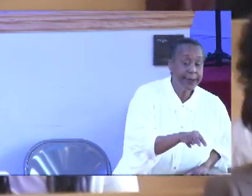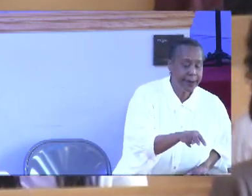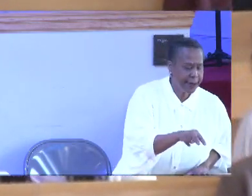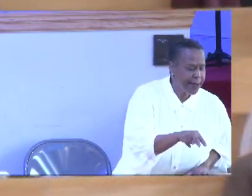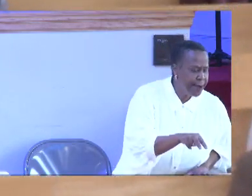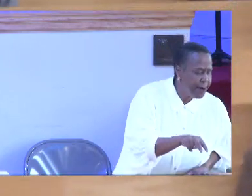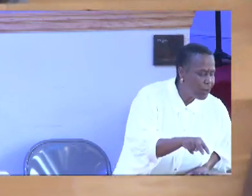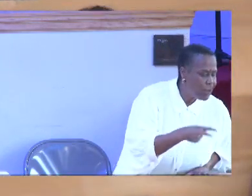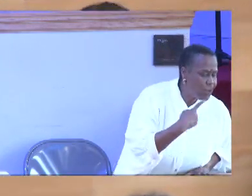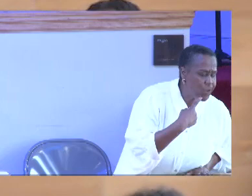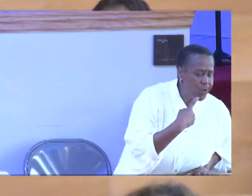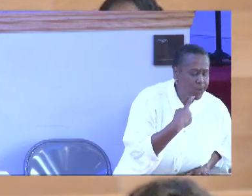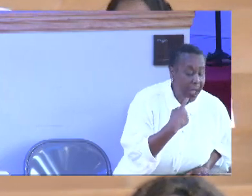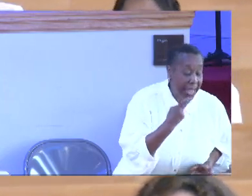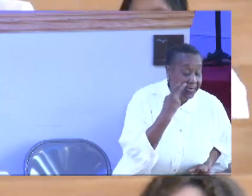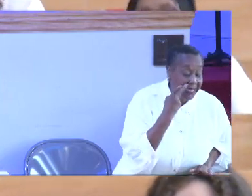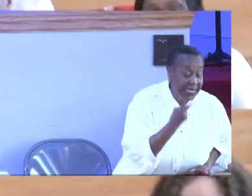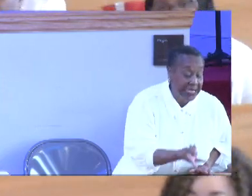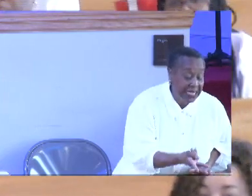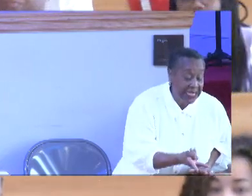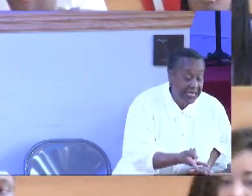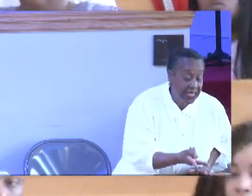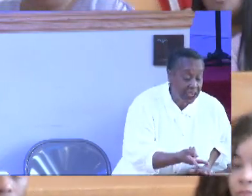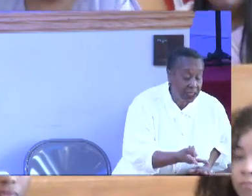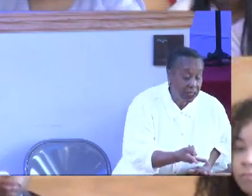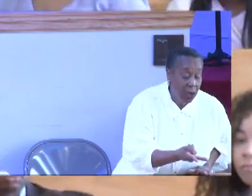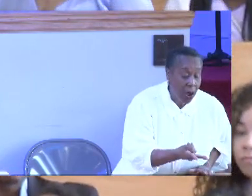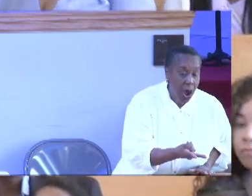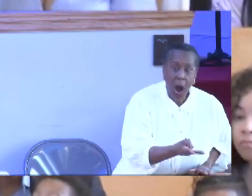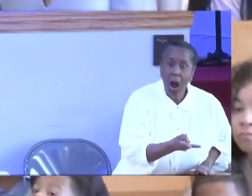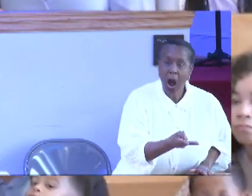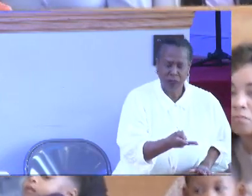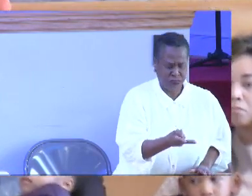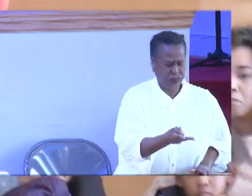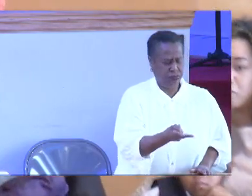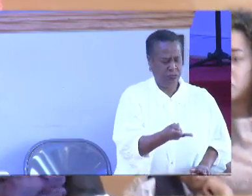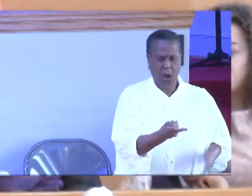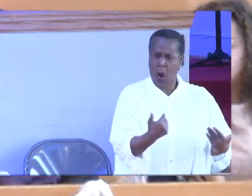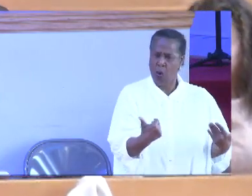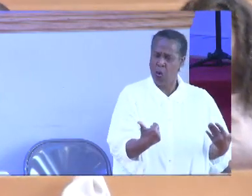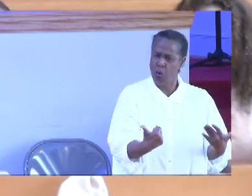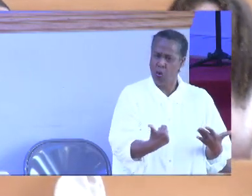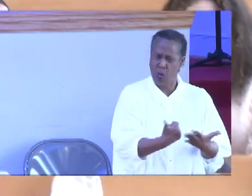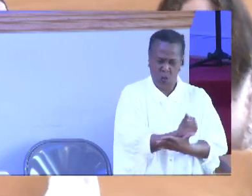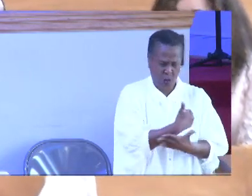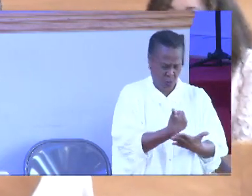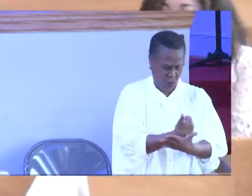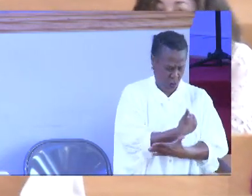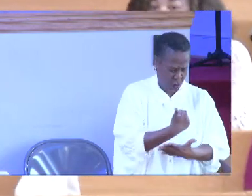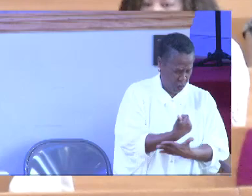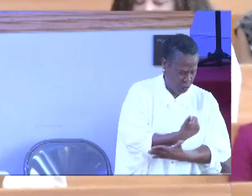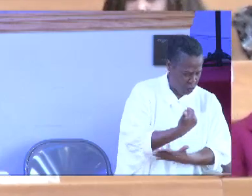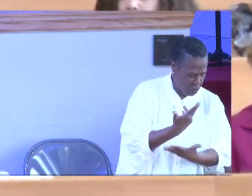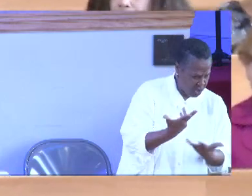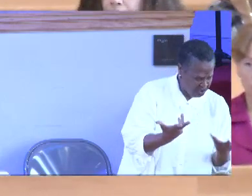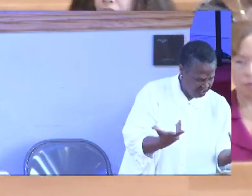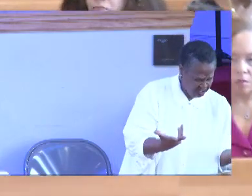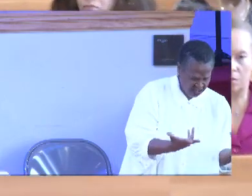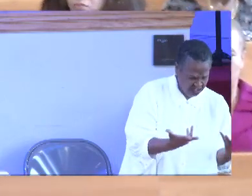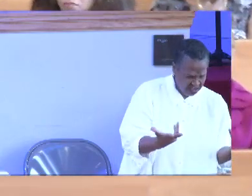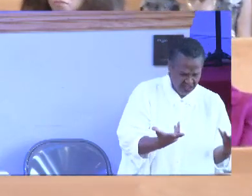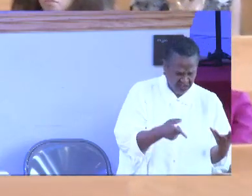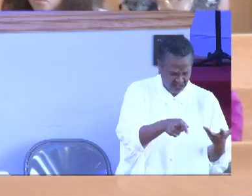And she sees a new altar having been erected,